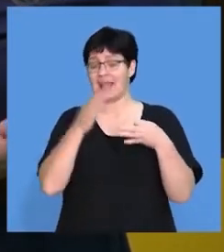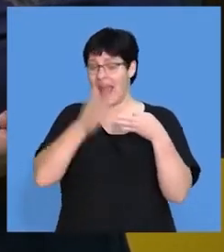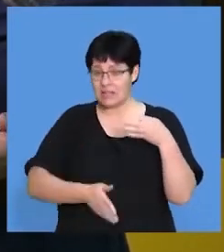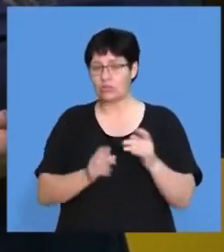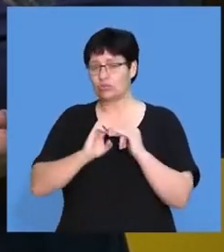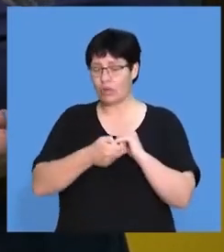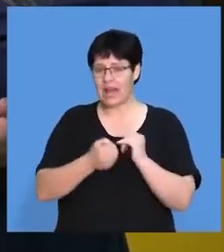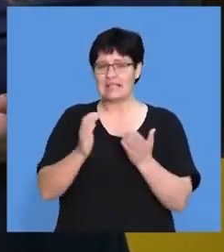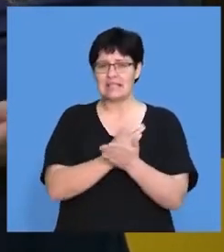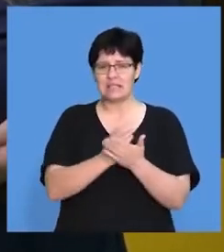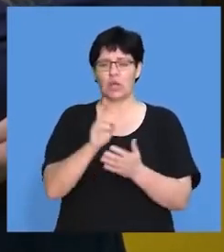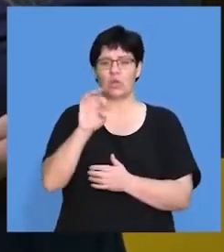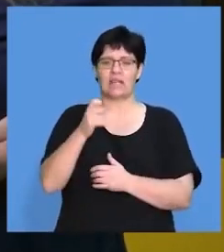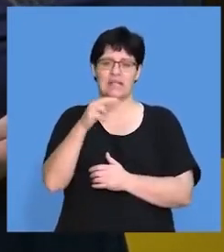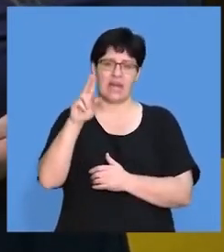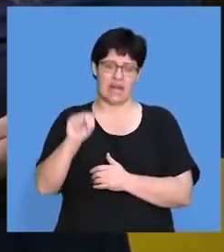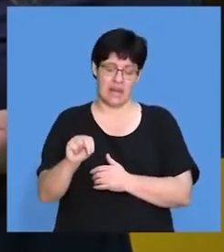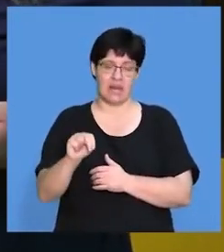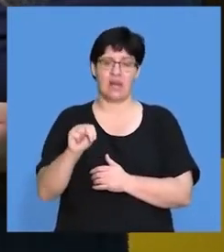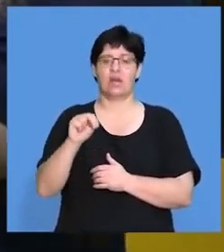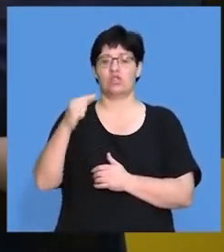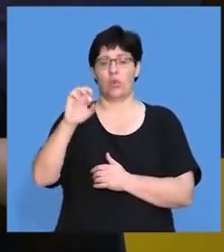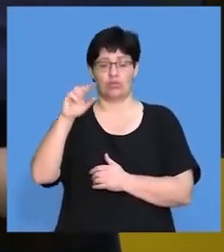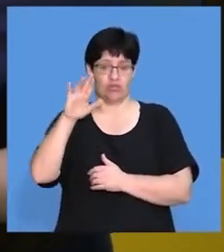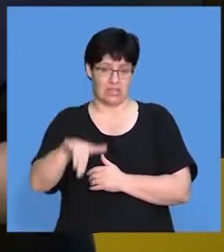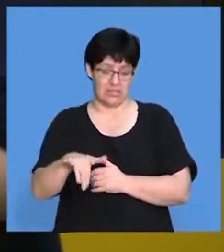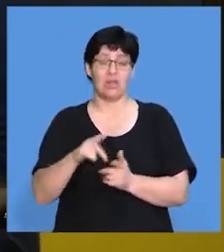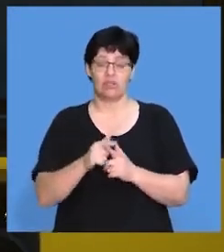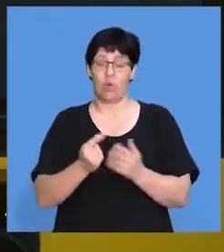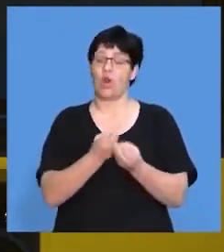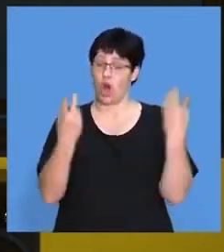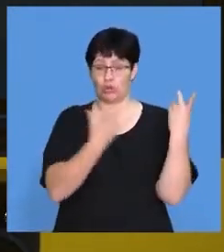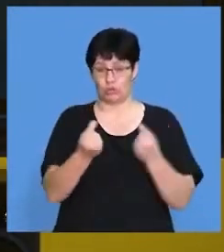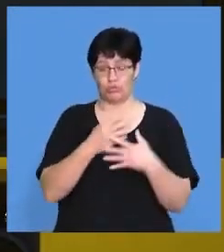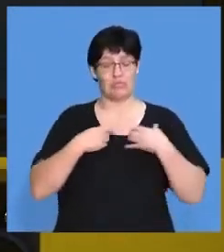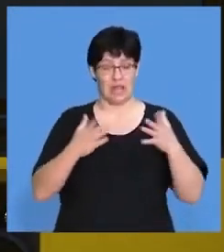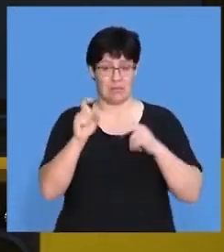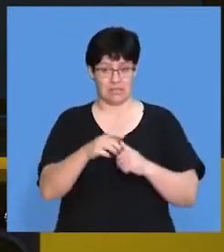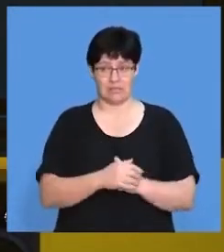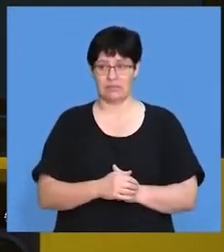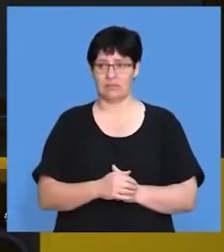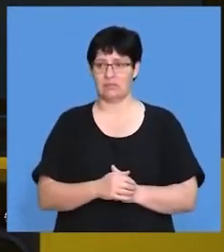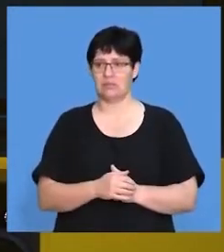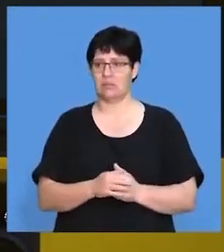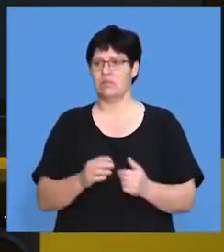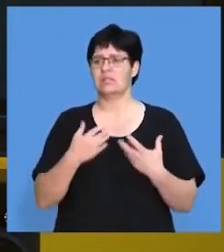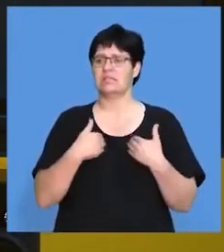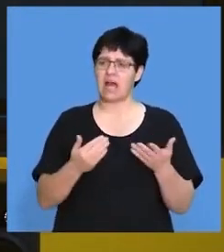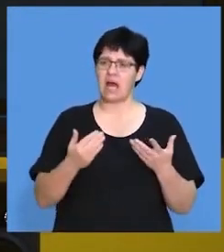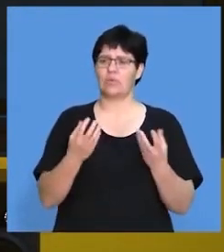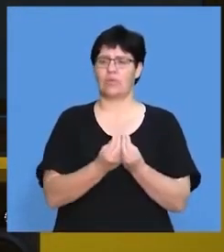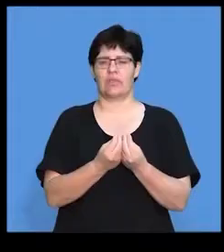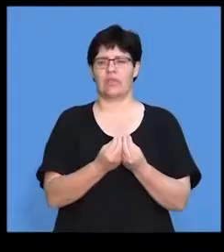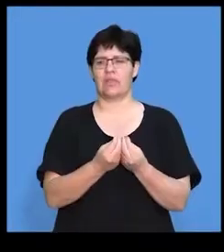some Euclidean geometry. So we've got a lot to get through, so let's get started. Okay, we're going to start with some